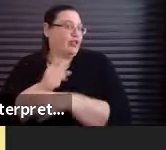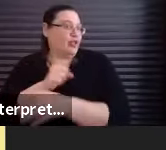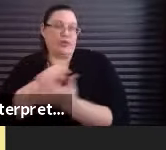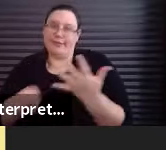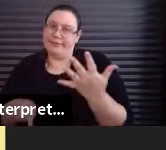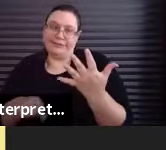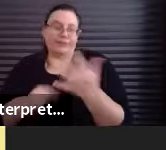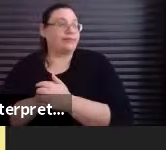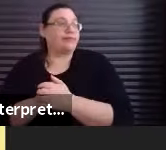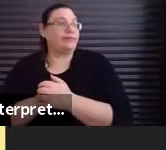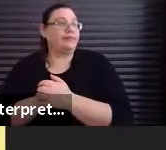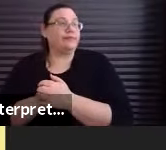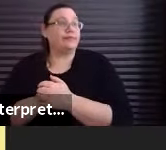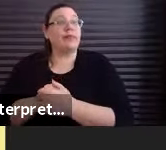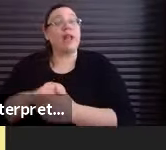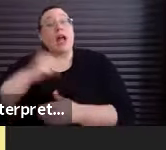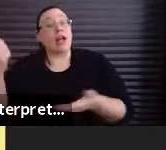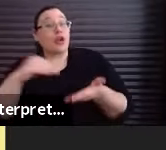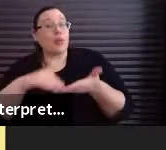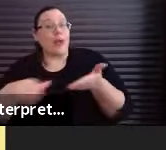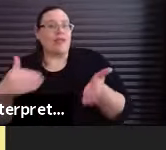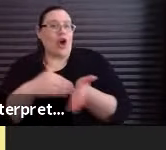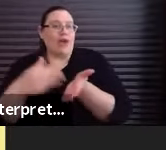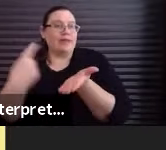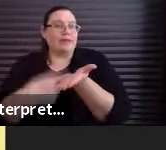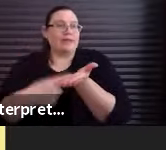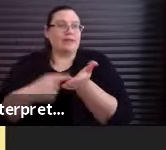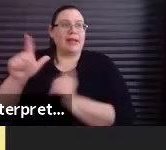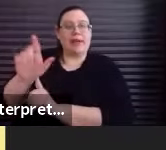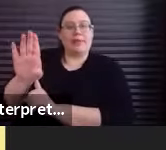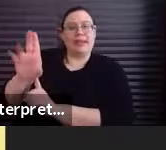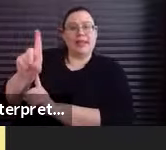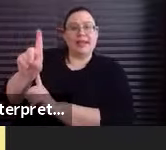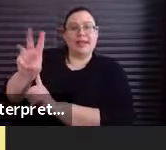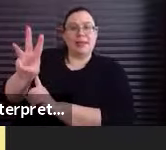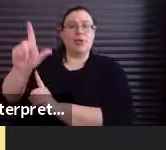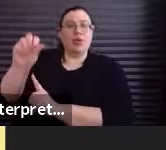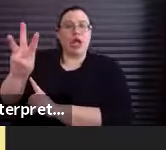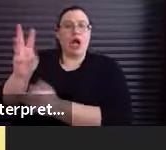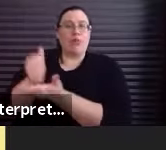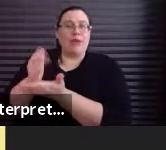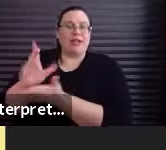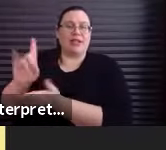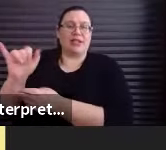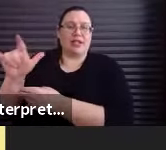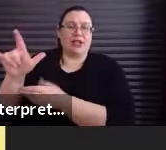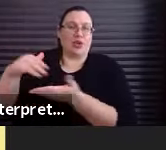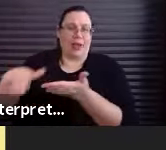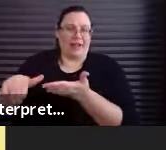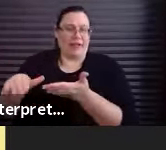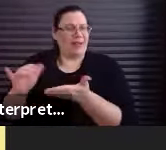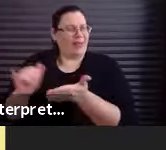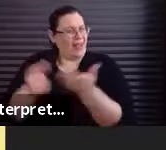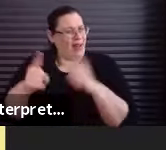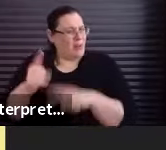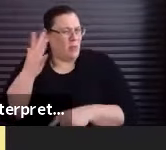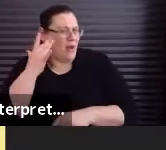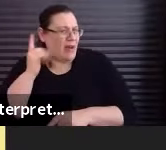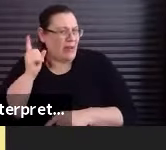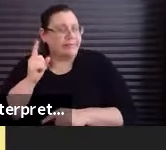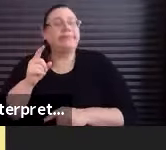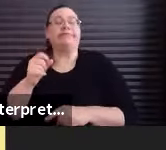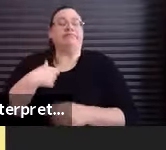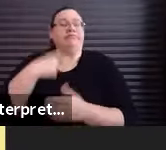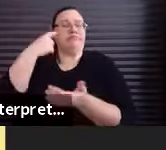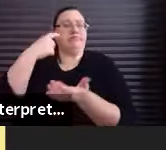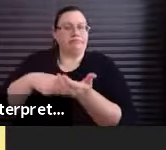The other waiver that gets talked a lot about is the low budget digital waiver. And this waiver came about because we were seeing that we